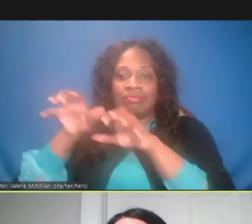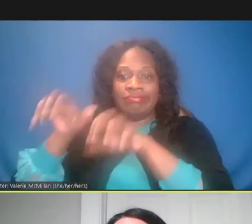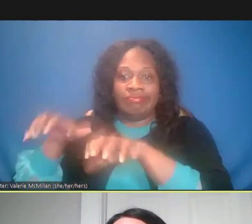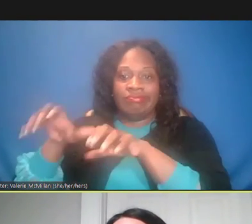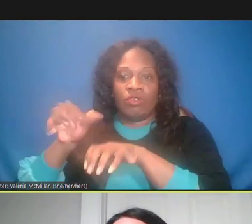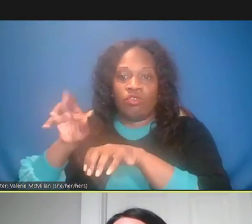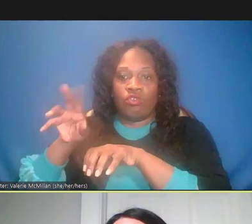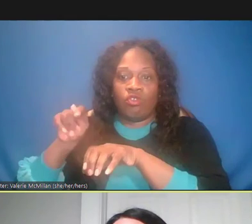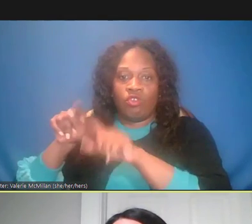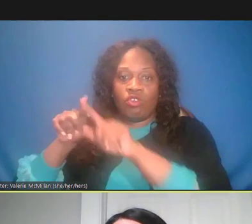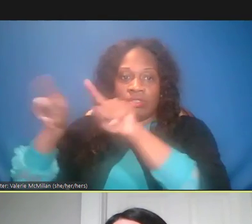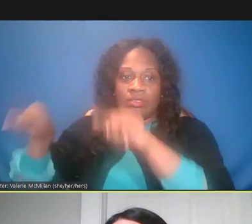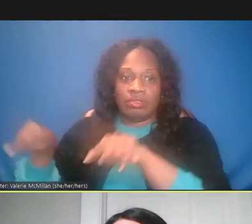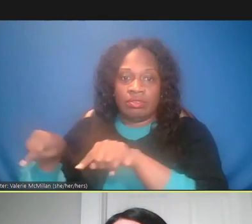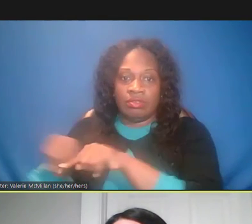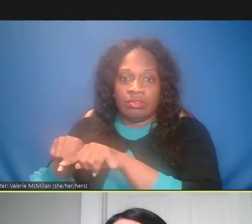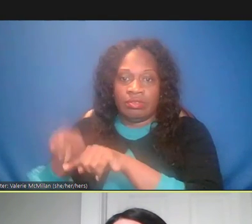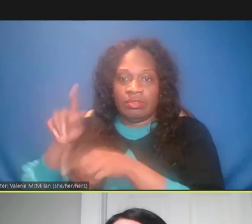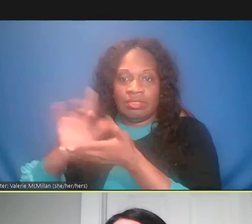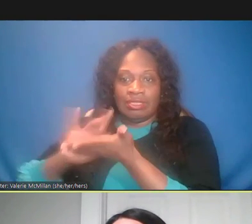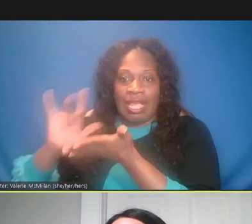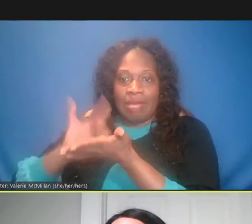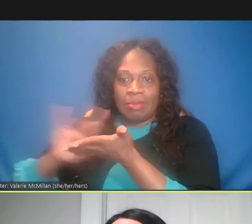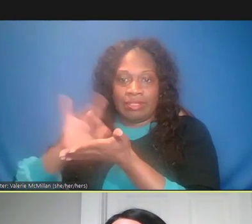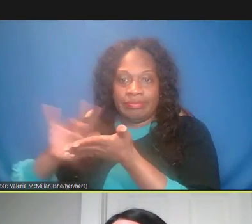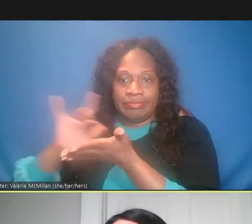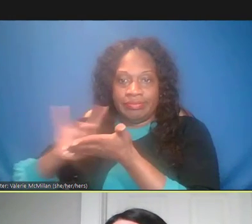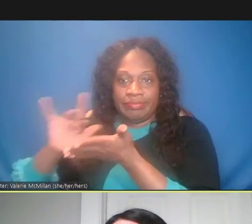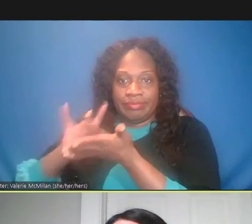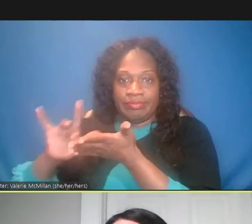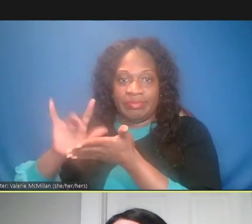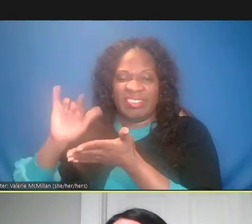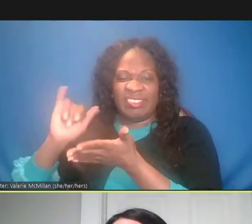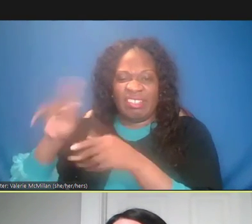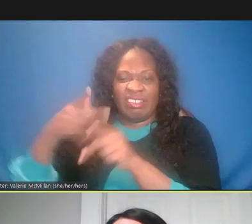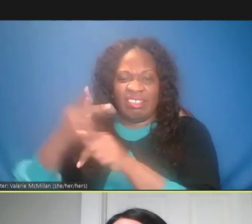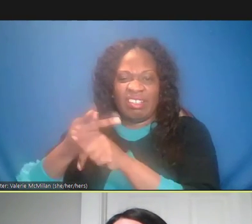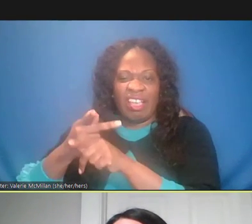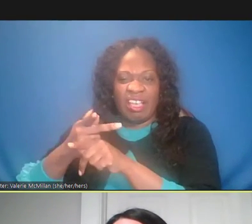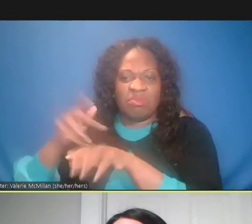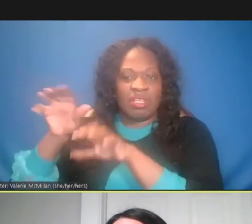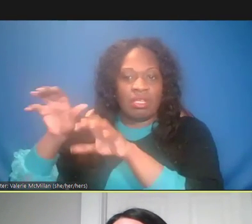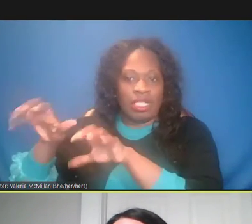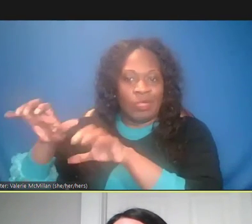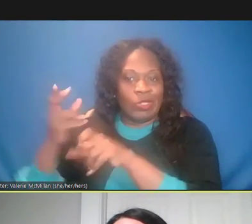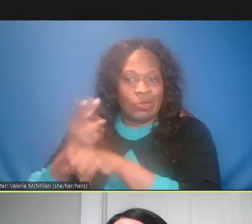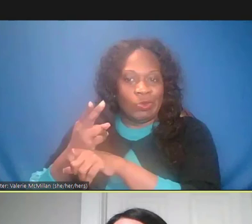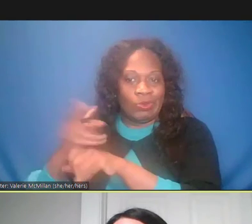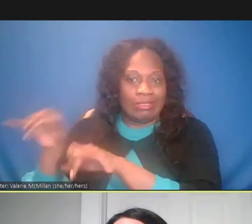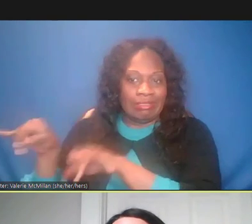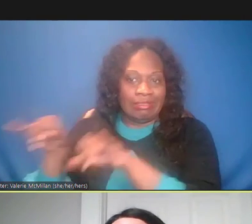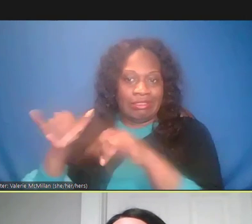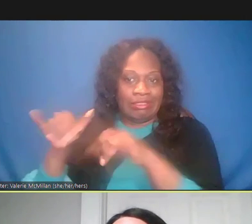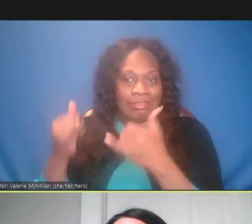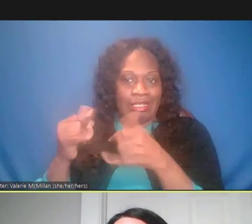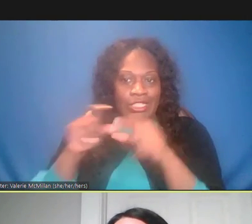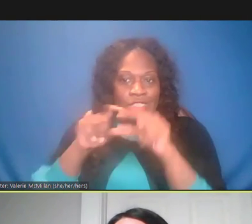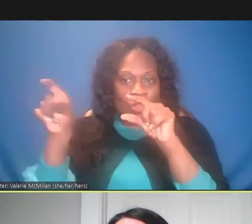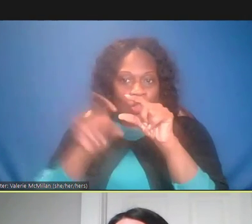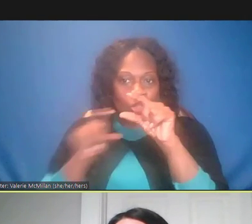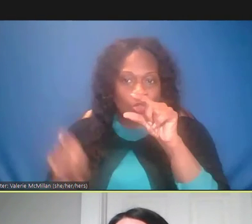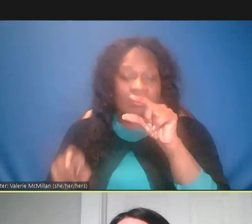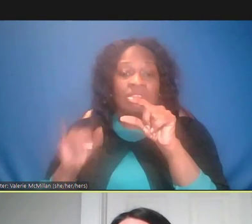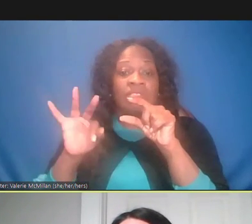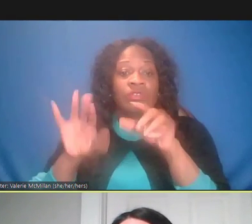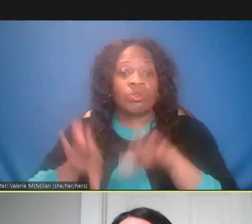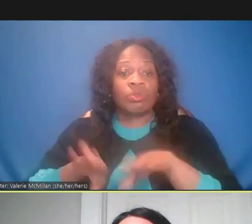captioning, which is being used on a tablet. That's the type of captioning that we're using today through Zoom. And then also if you